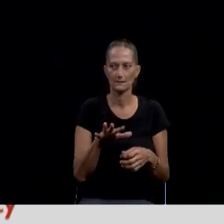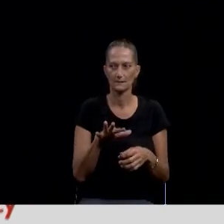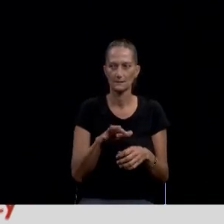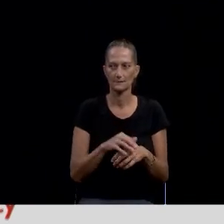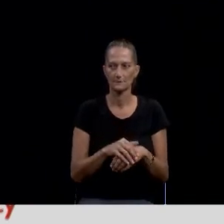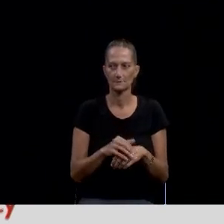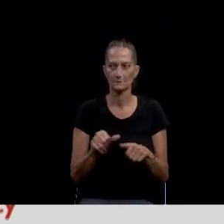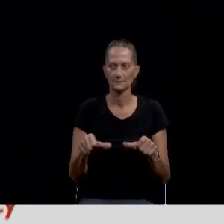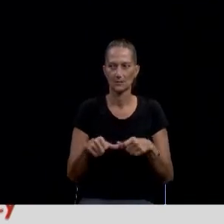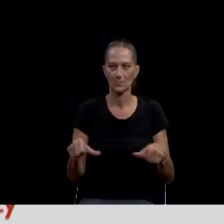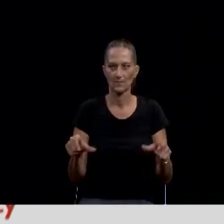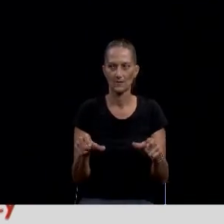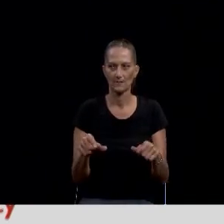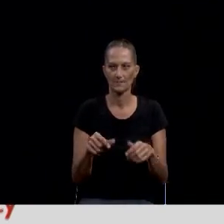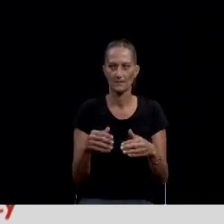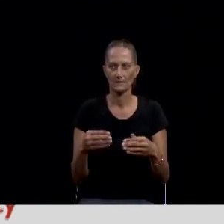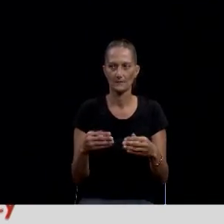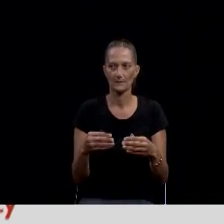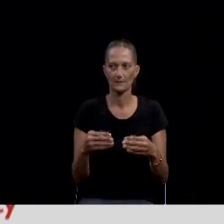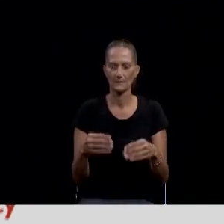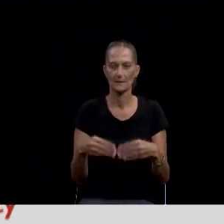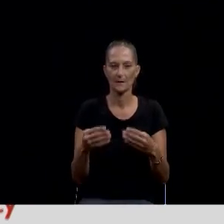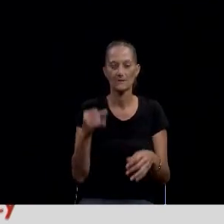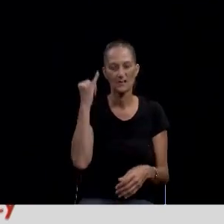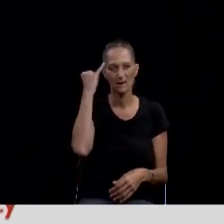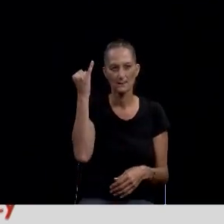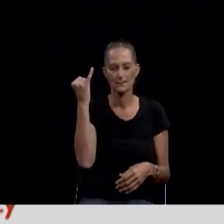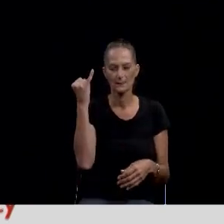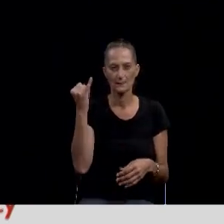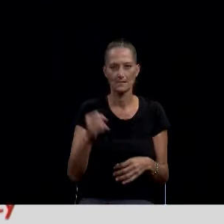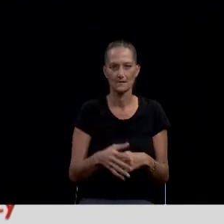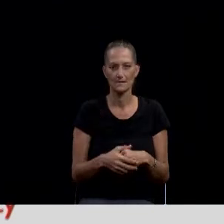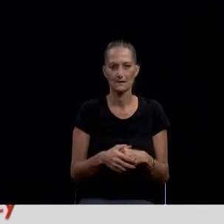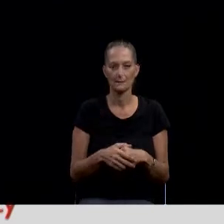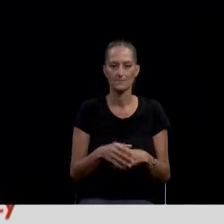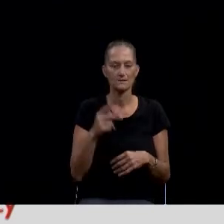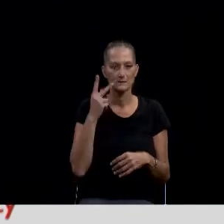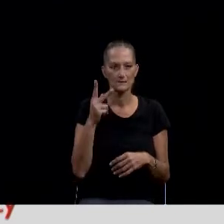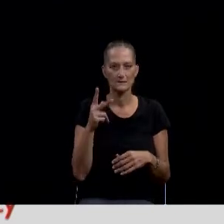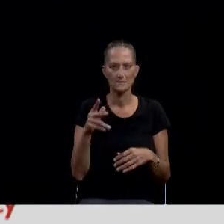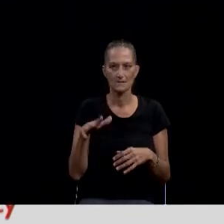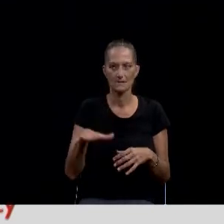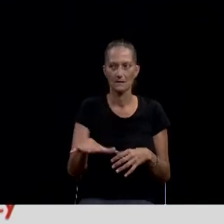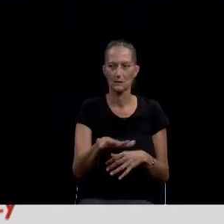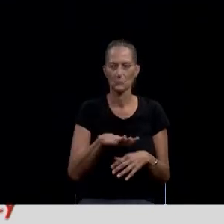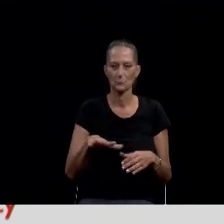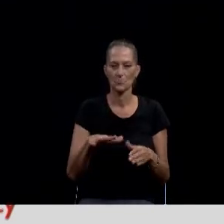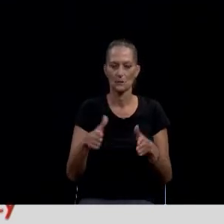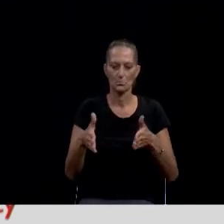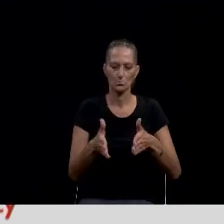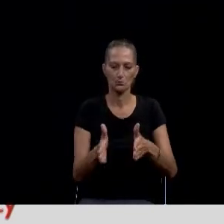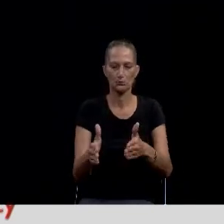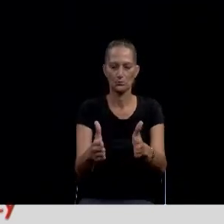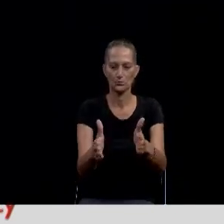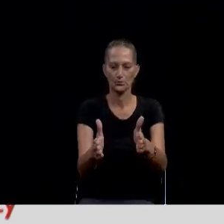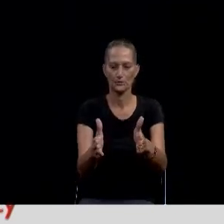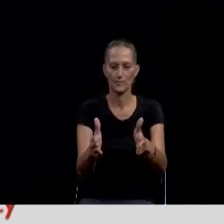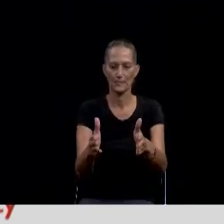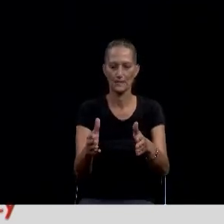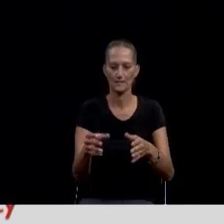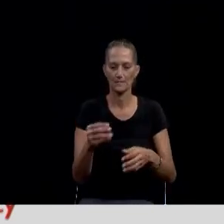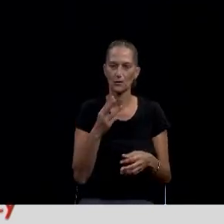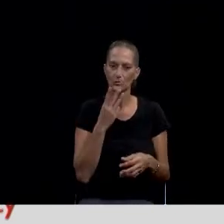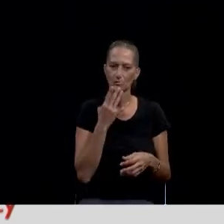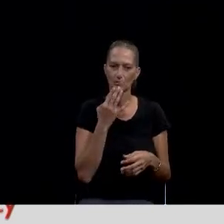You can see that the cloth-like pattern in the crosswalks and sidewalk would be done with colored pavers. Everything